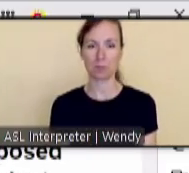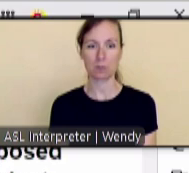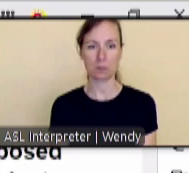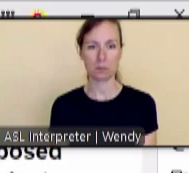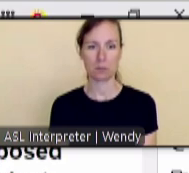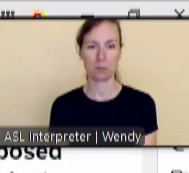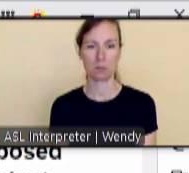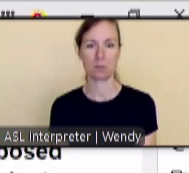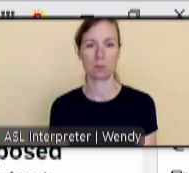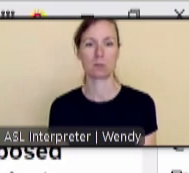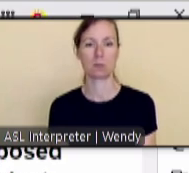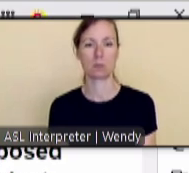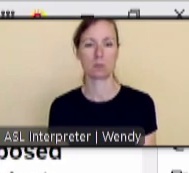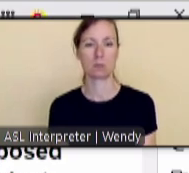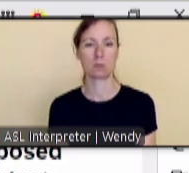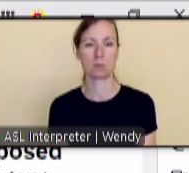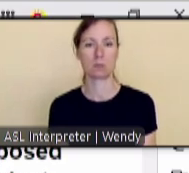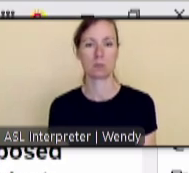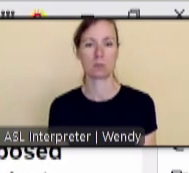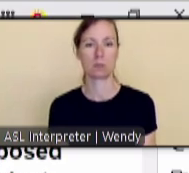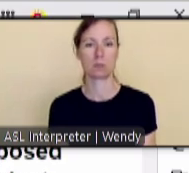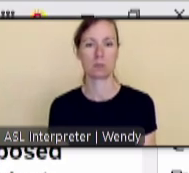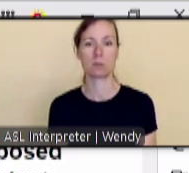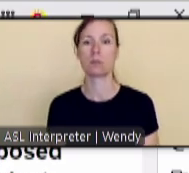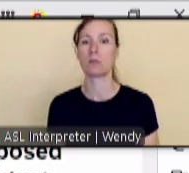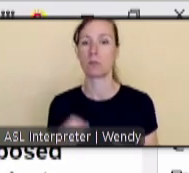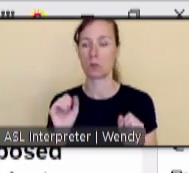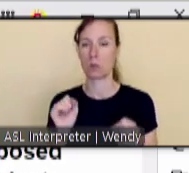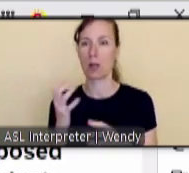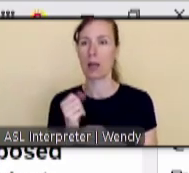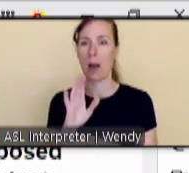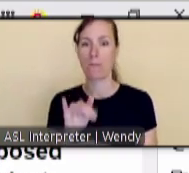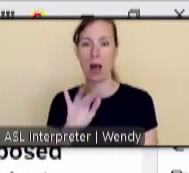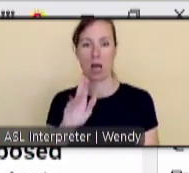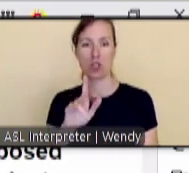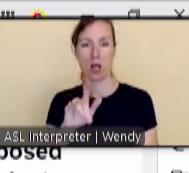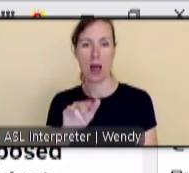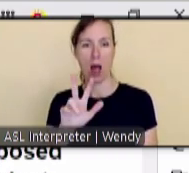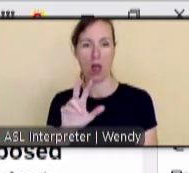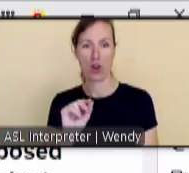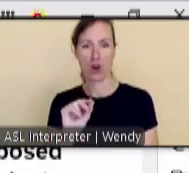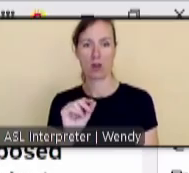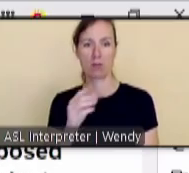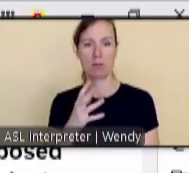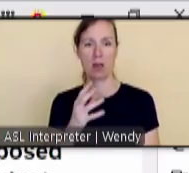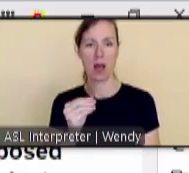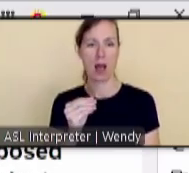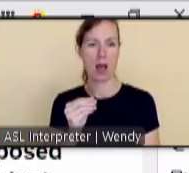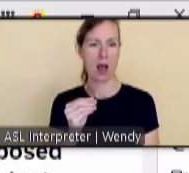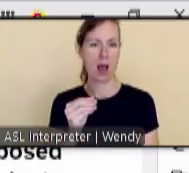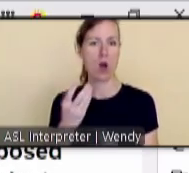We get it by July 30th, and it's probably a way that we can have it reflective of this fiscal year. Okay.